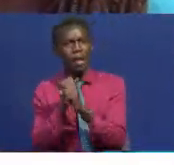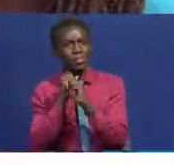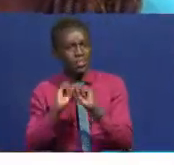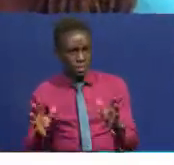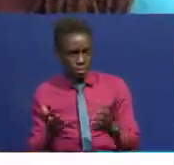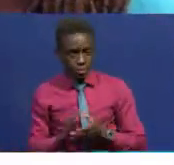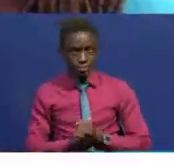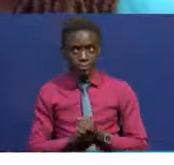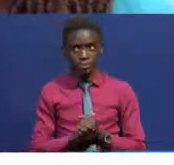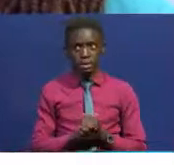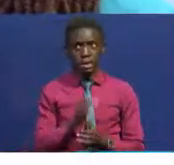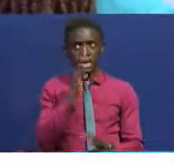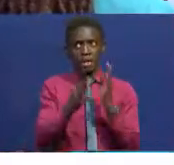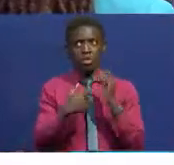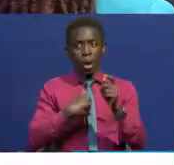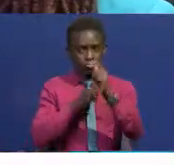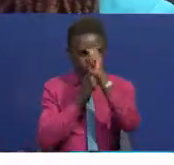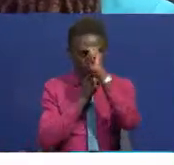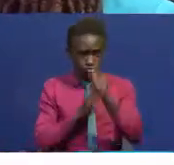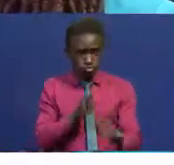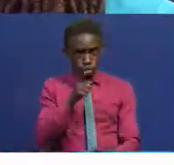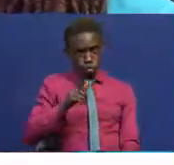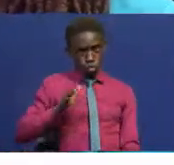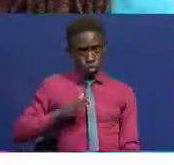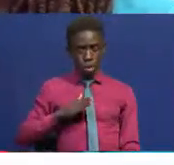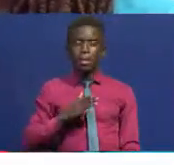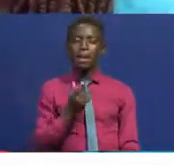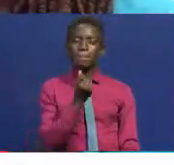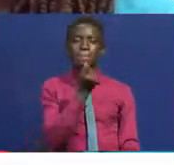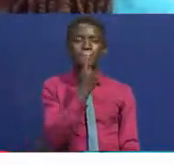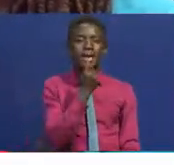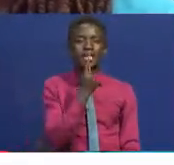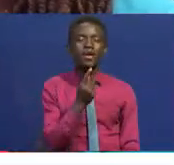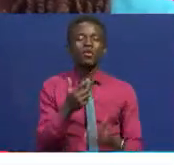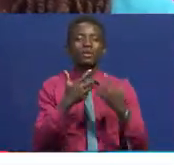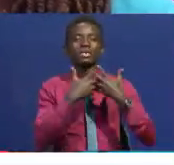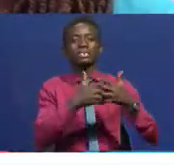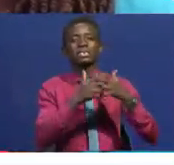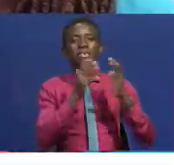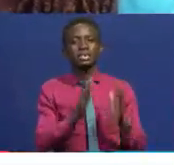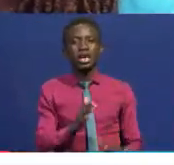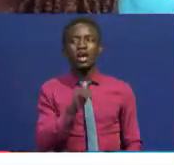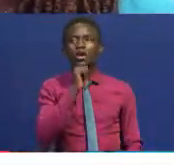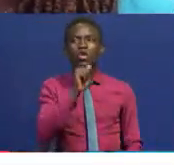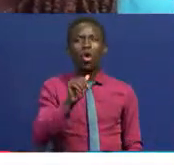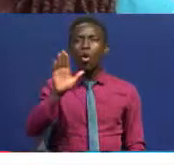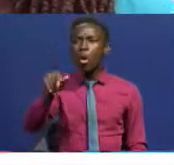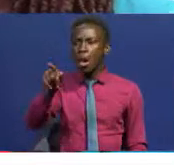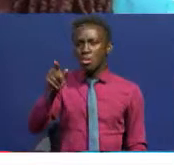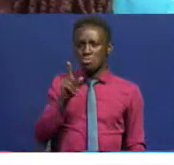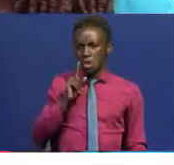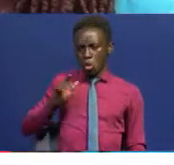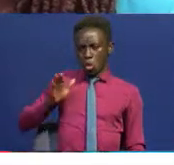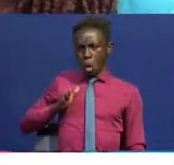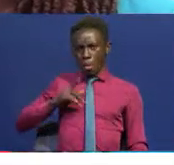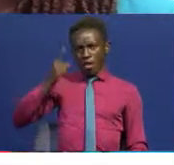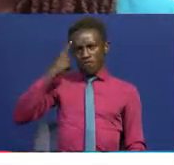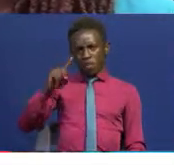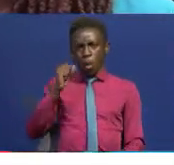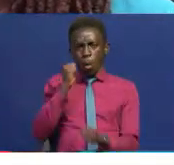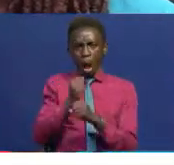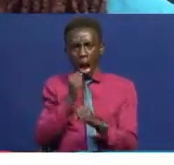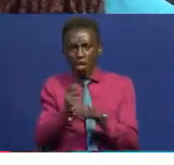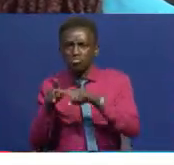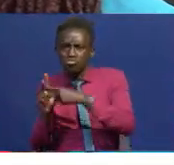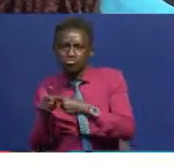great women, the medical engineers, and stop calling these funny names, Mama Wa Maintenance. I was working also in an hospital